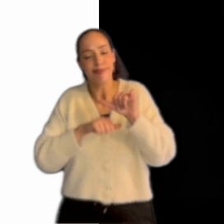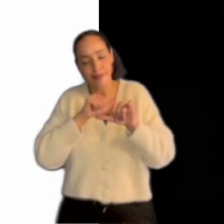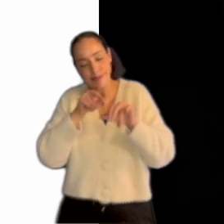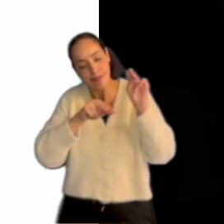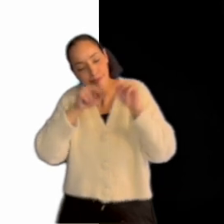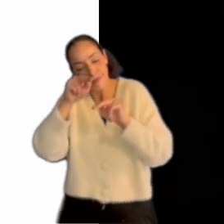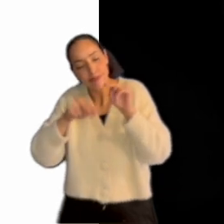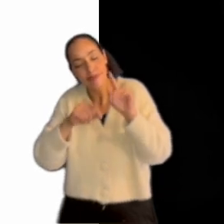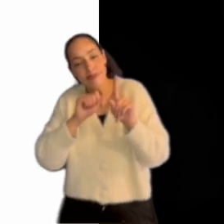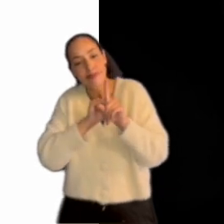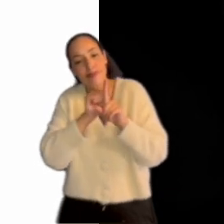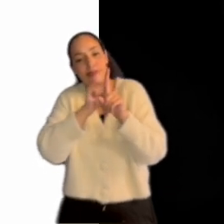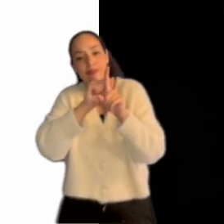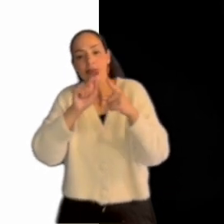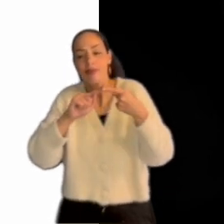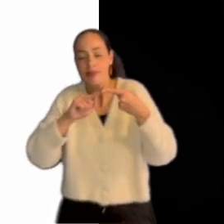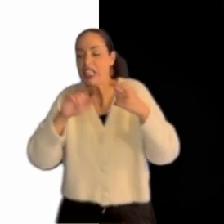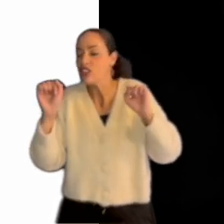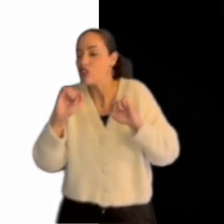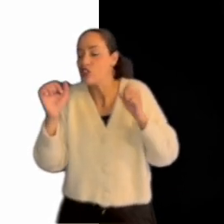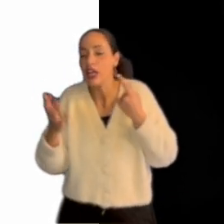have achieved this.